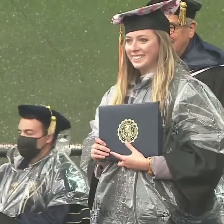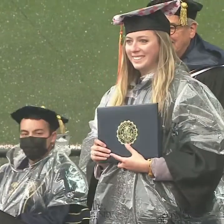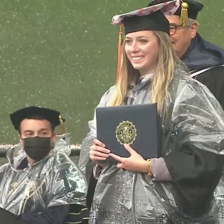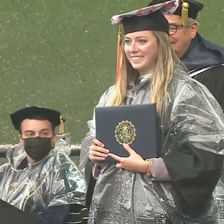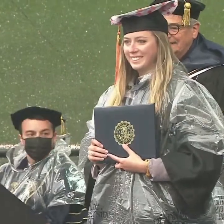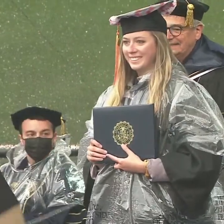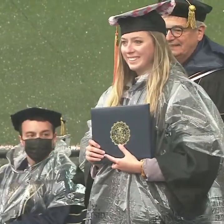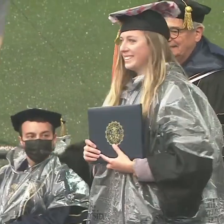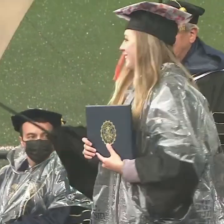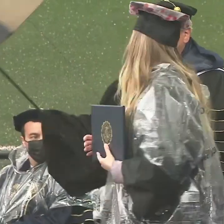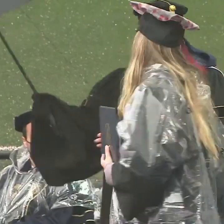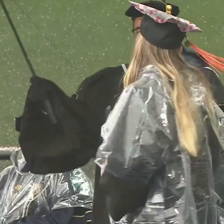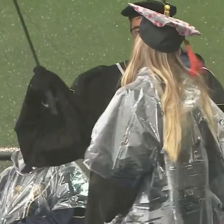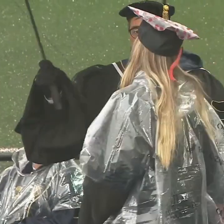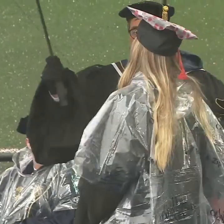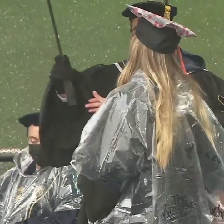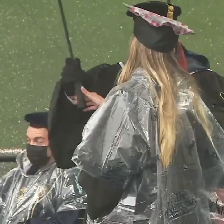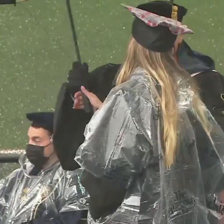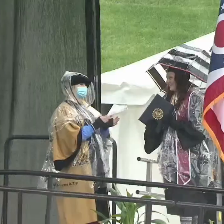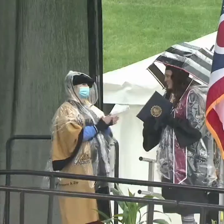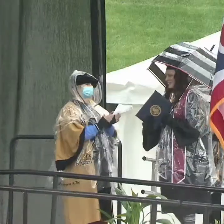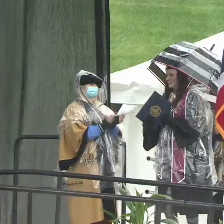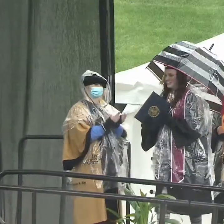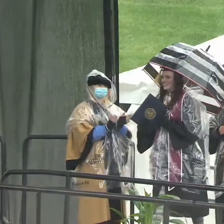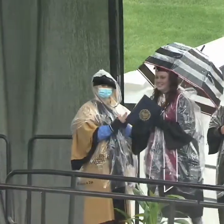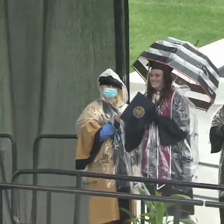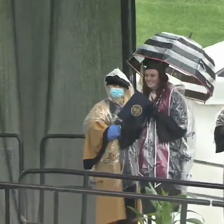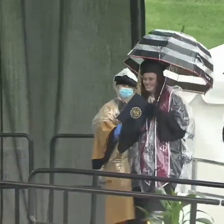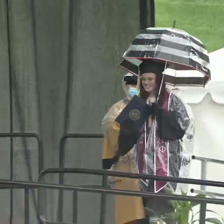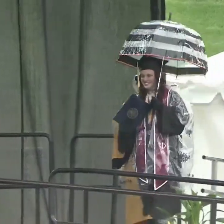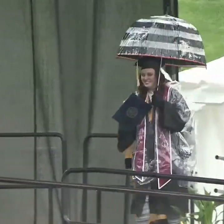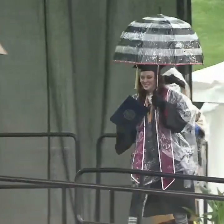Michaela M. Fouts.